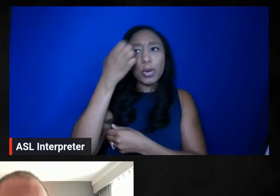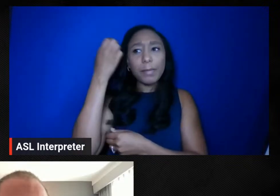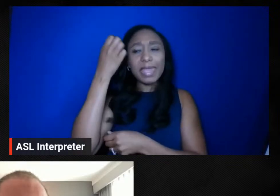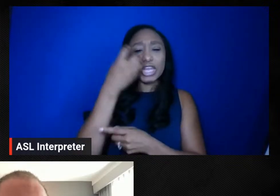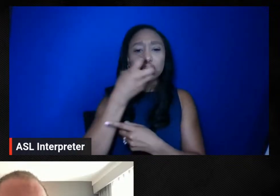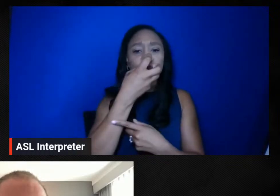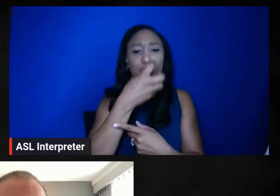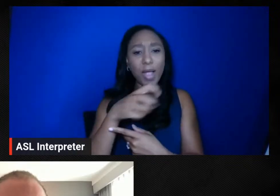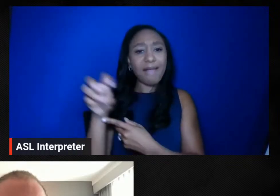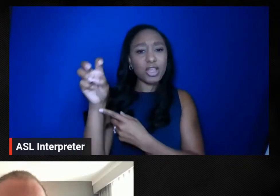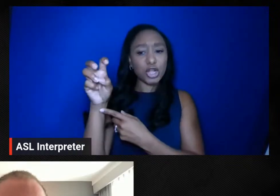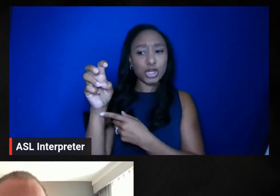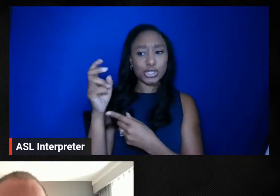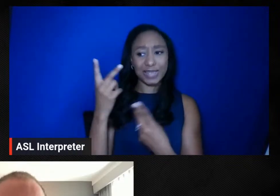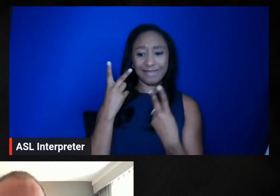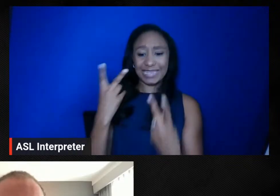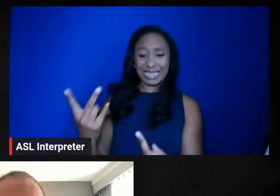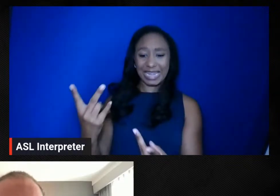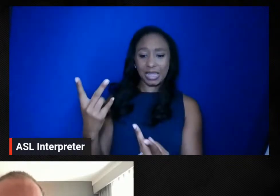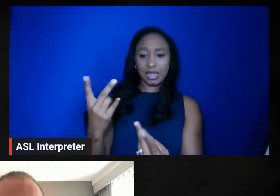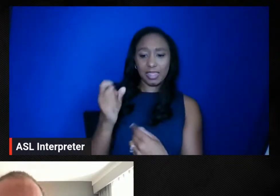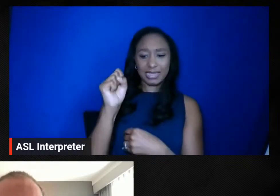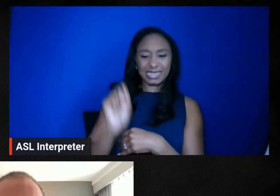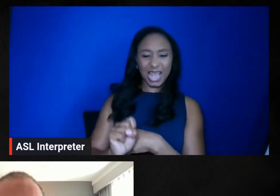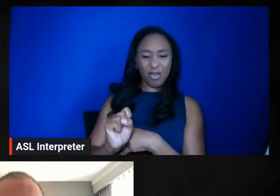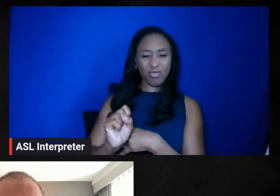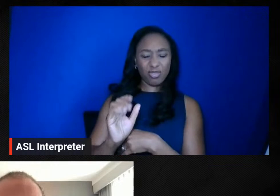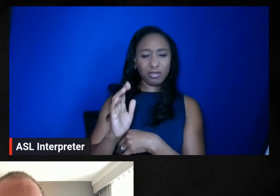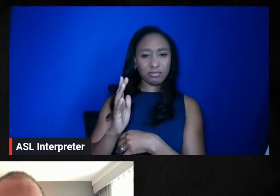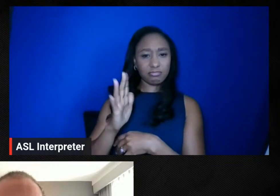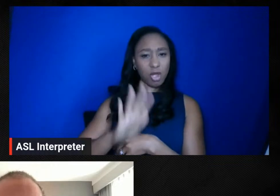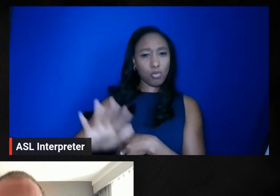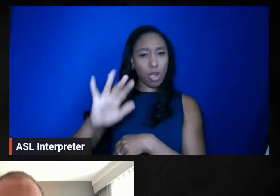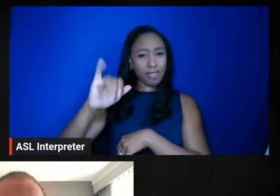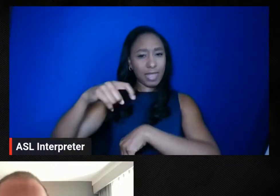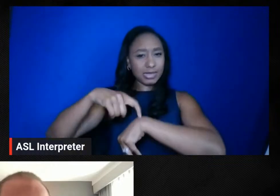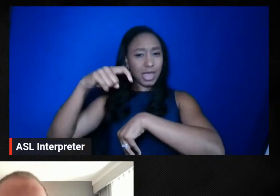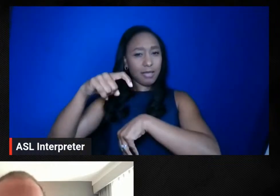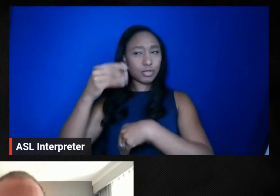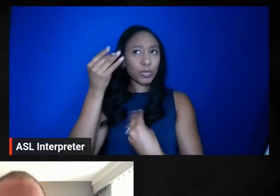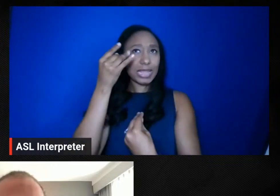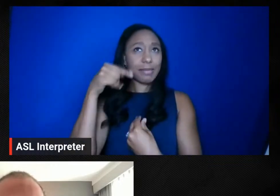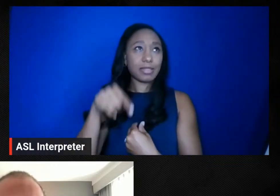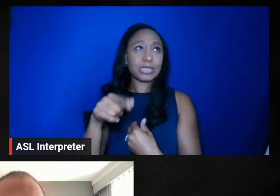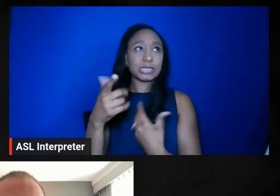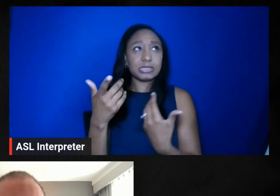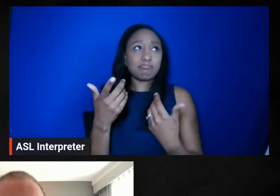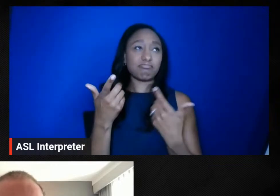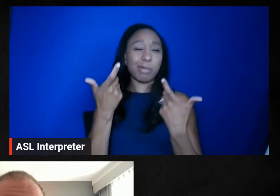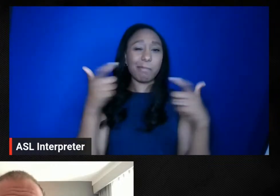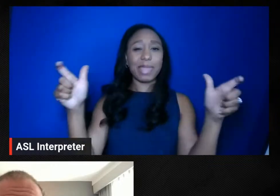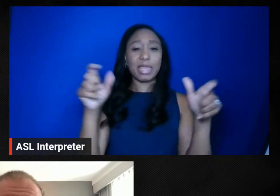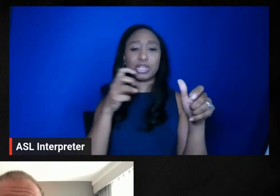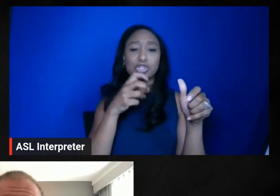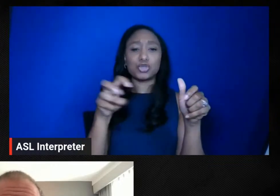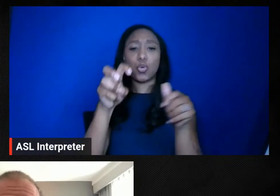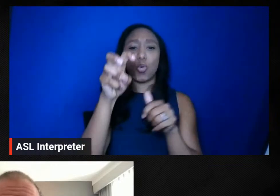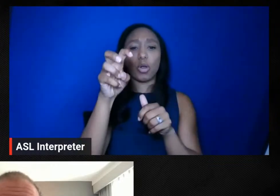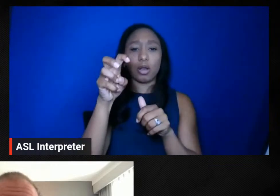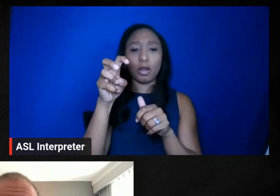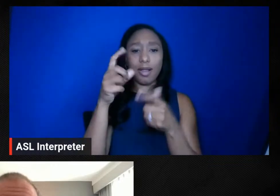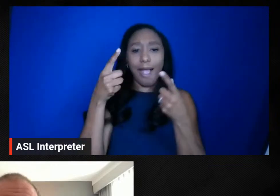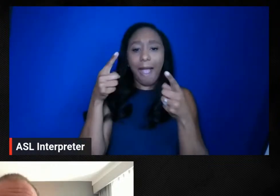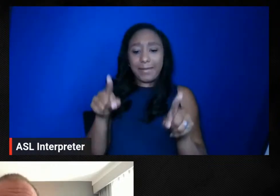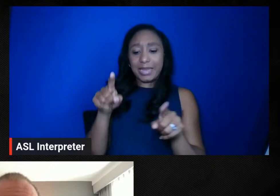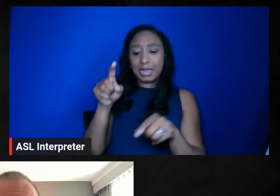American South in this period. Think of this as like the Grand Tour, but in, the Deep South. And